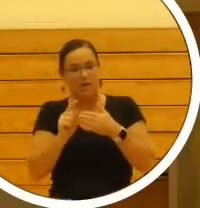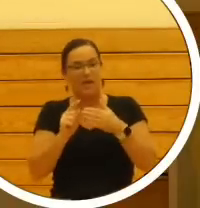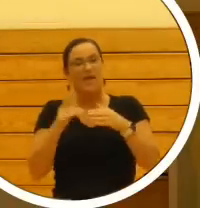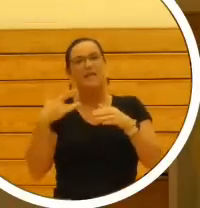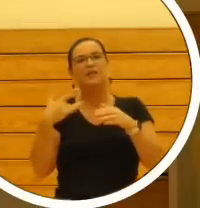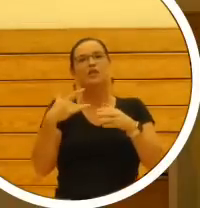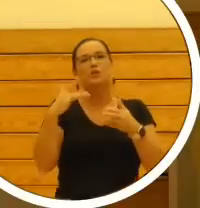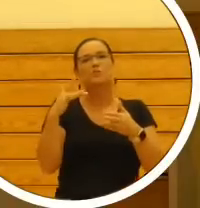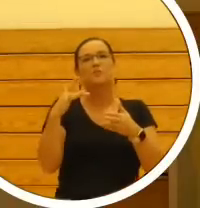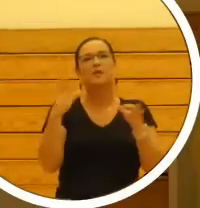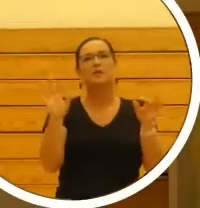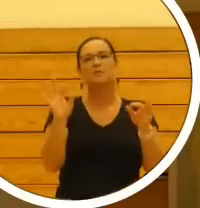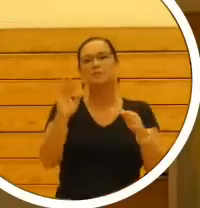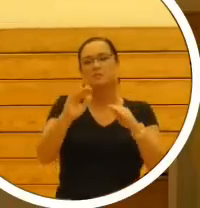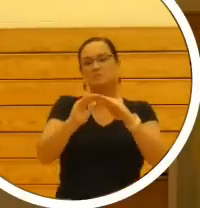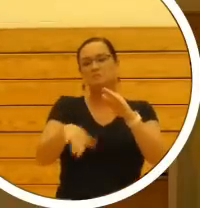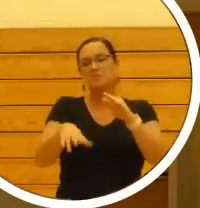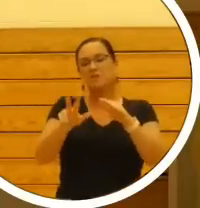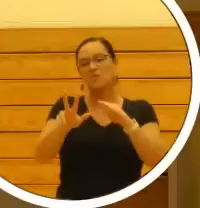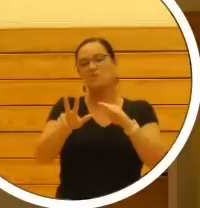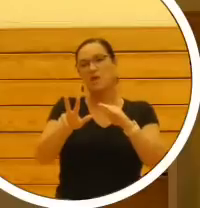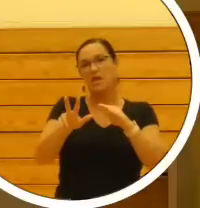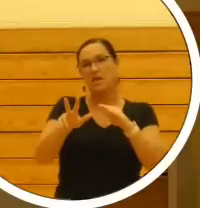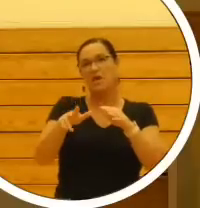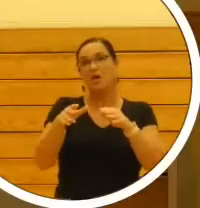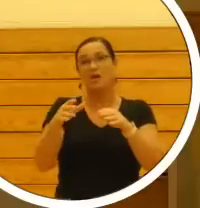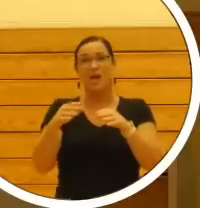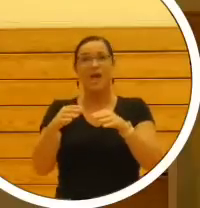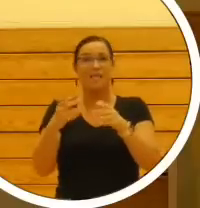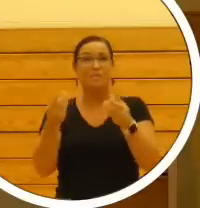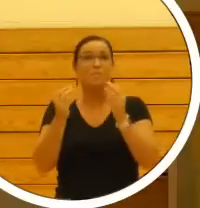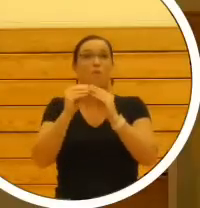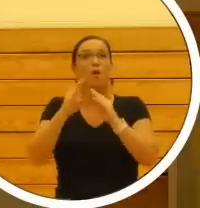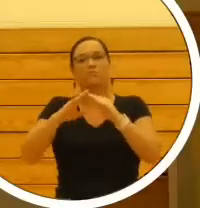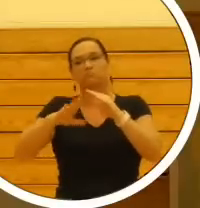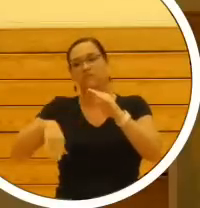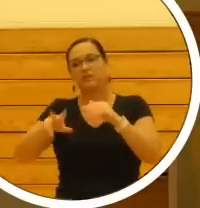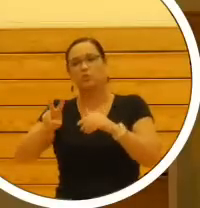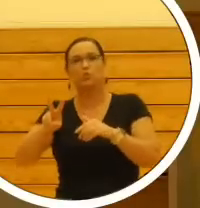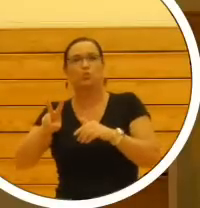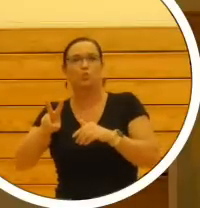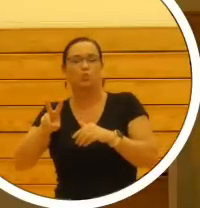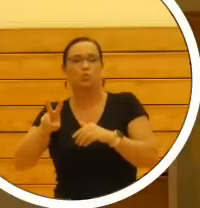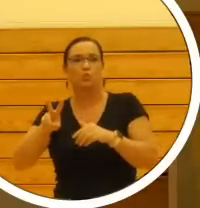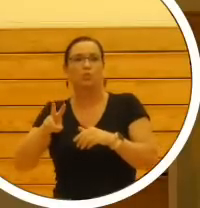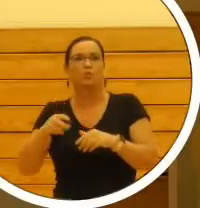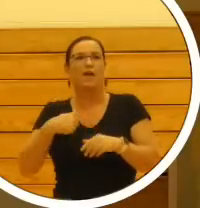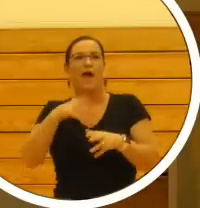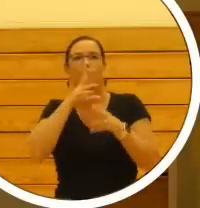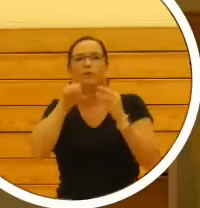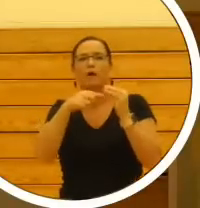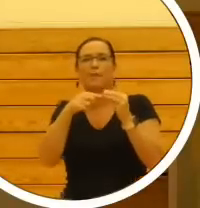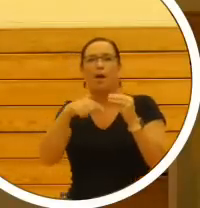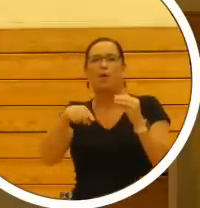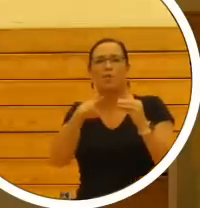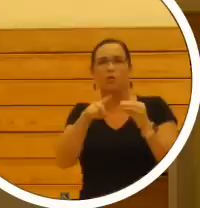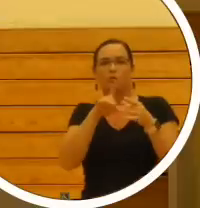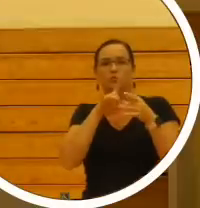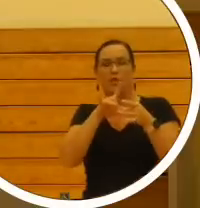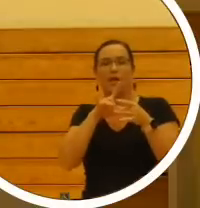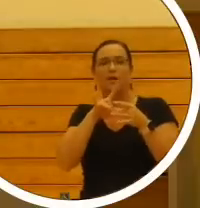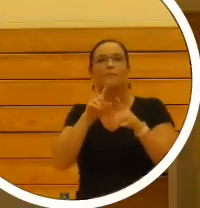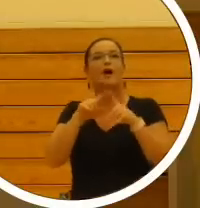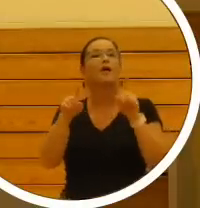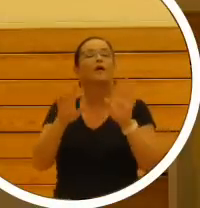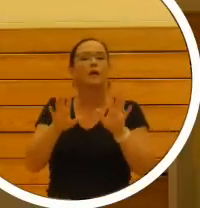than magnitude 3, and most are less than magnitude 2. I'll talk about what those are related to,